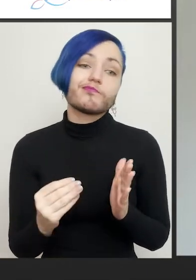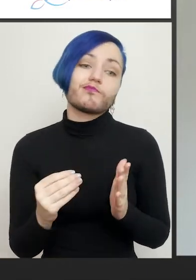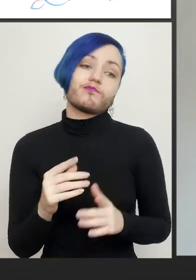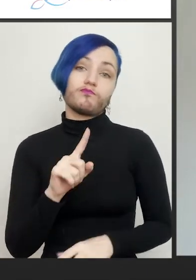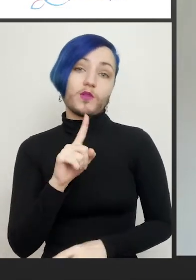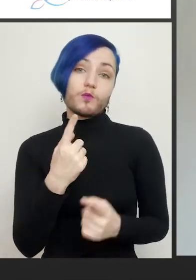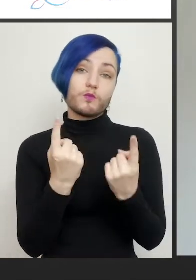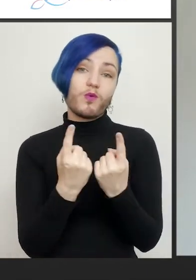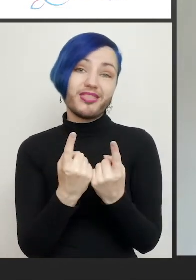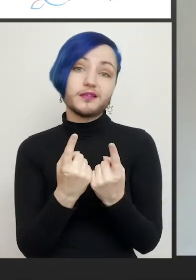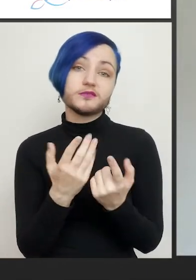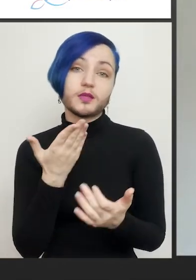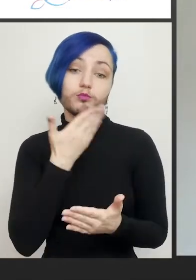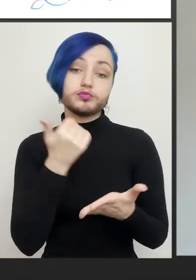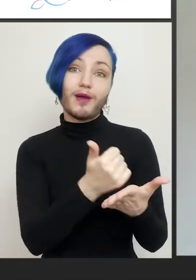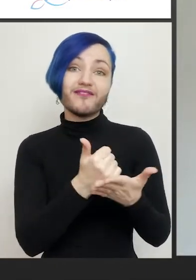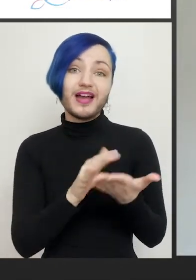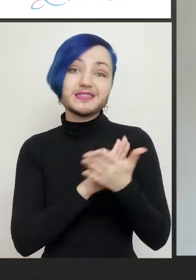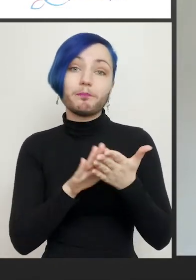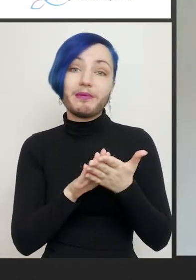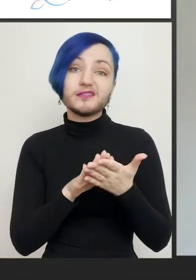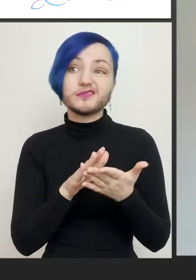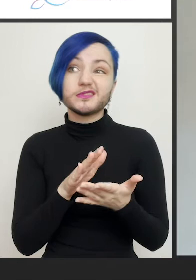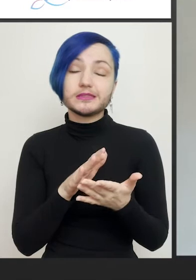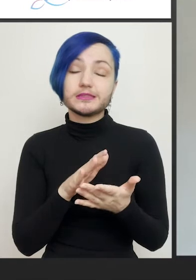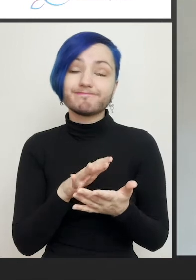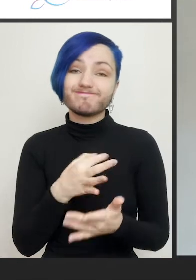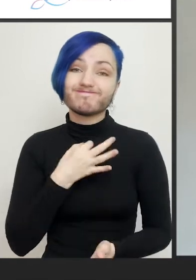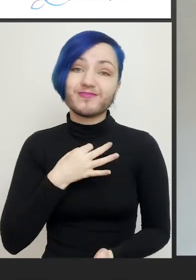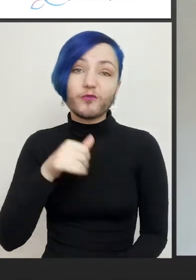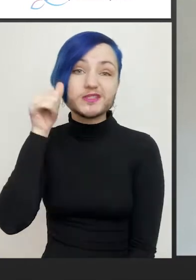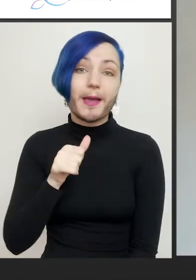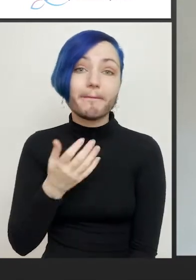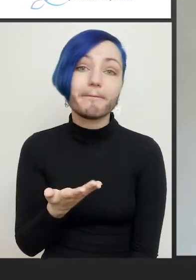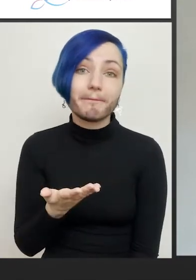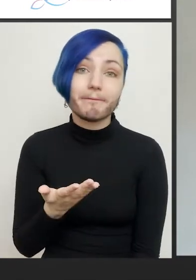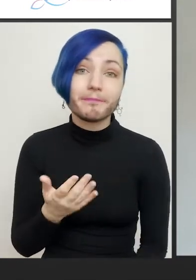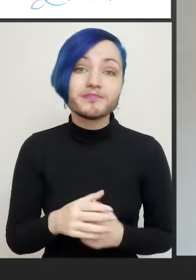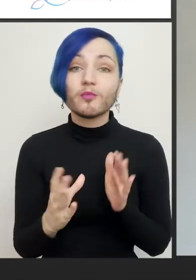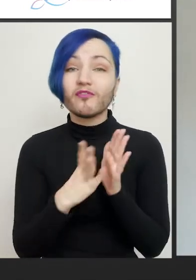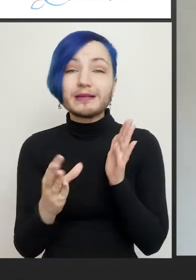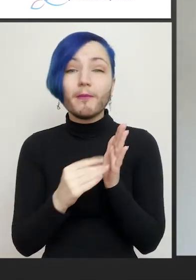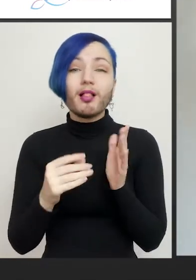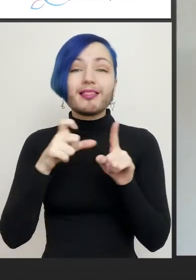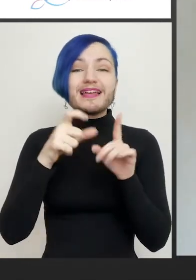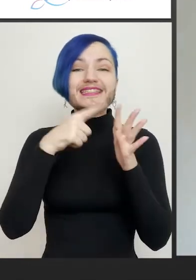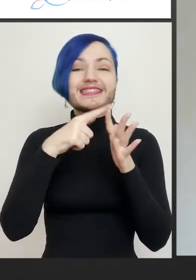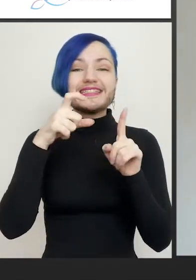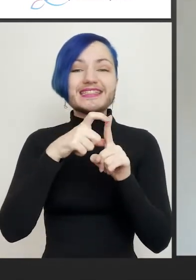things that happens with a lack of practical advice sometimes is that people also get sort of scammed. Like, for example, with changing your deed